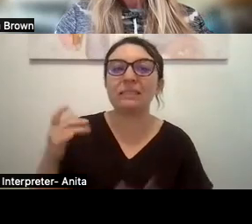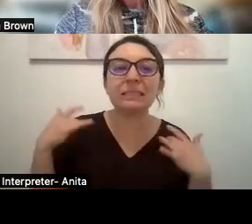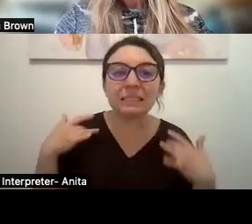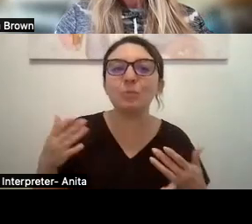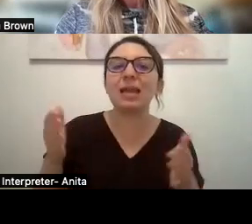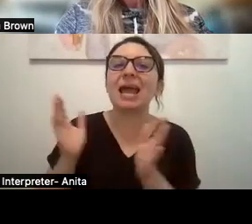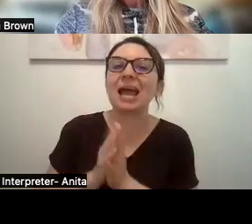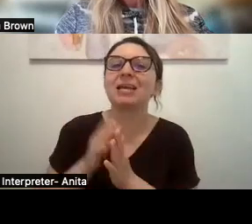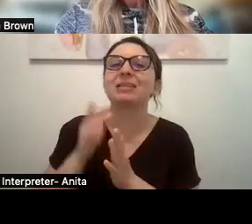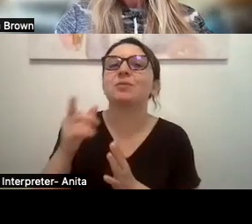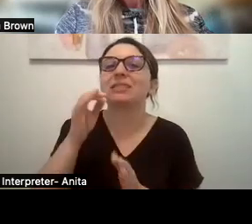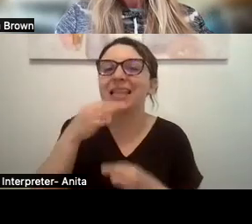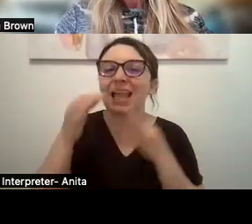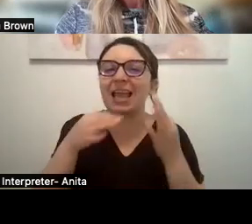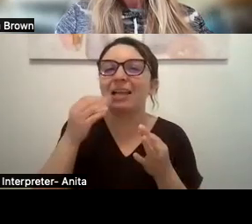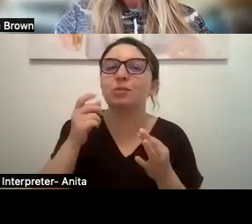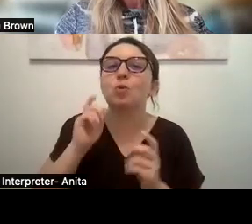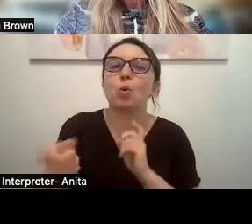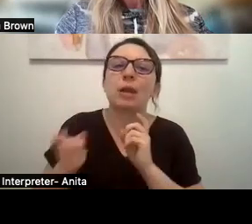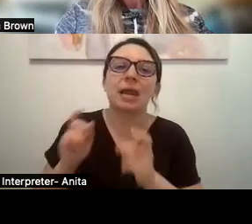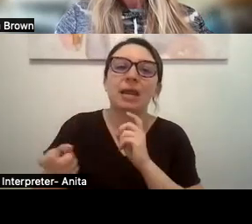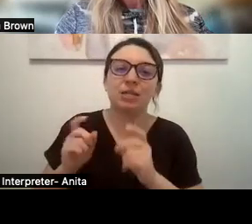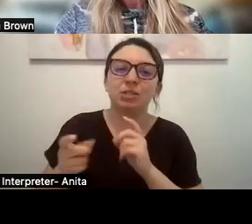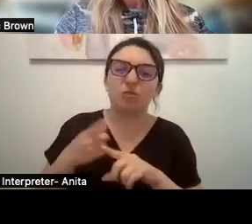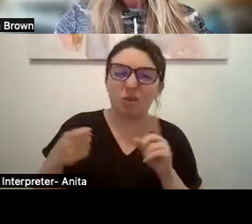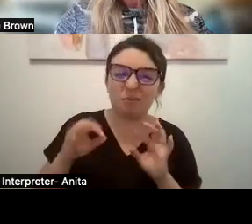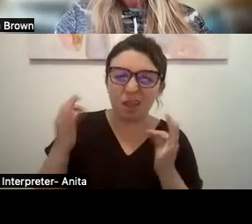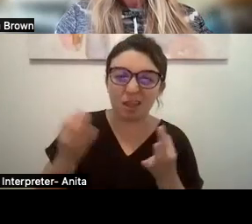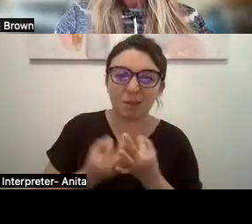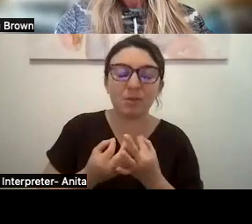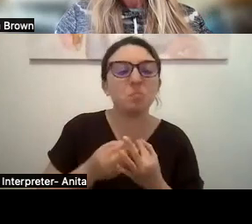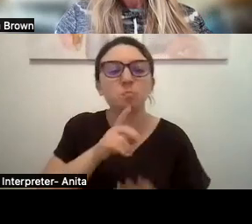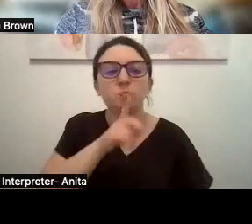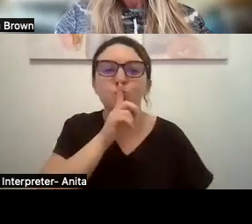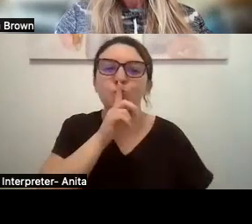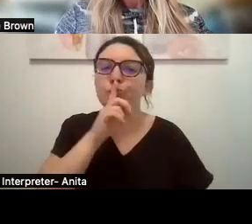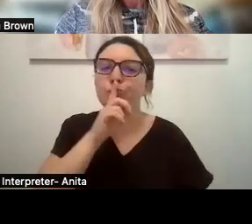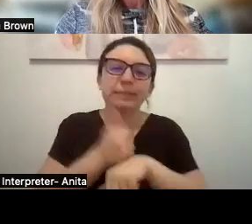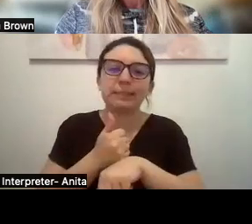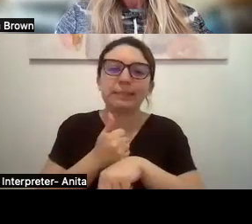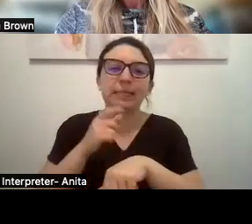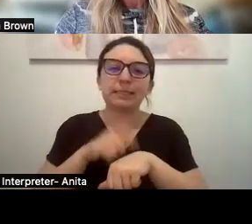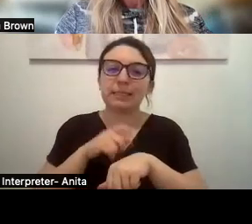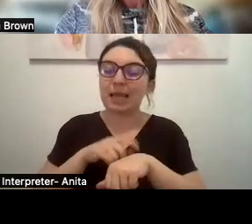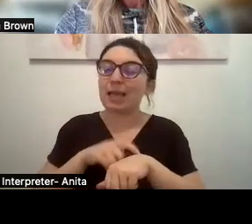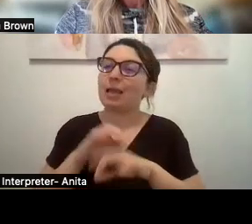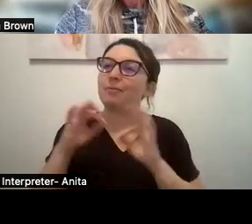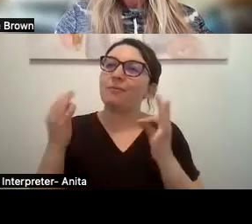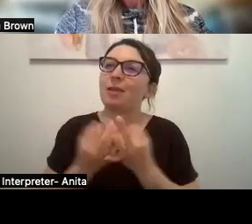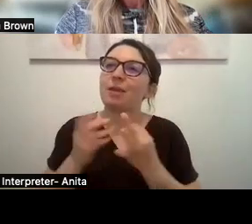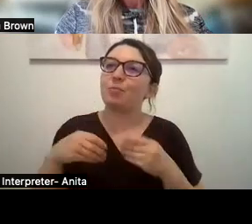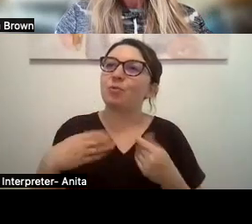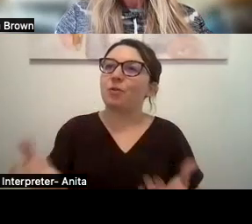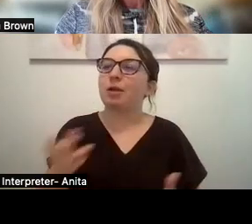donations from families. So it's not a set time frame that families have to provide, but